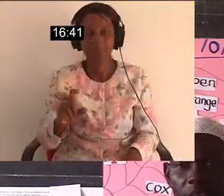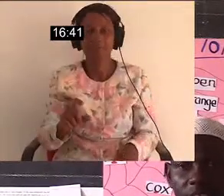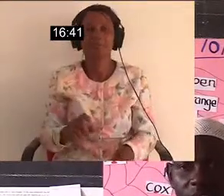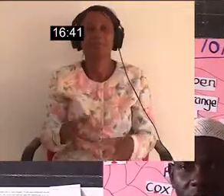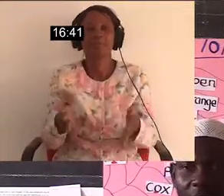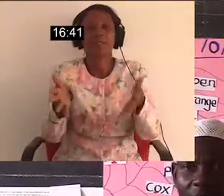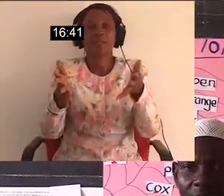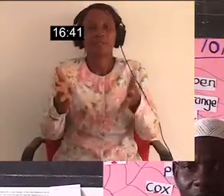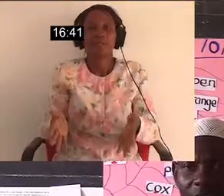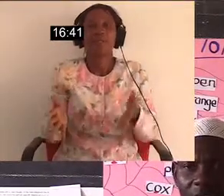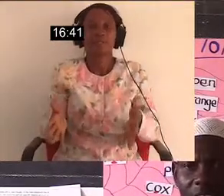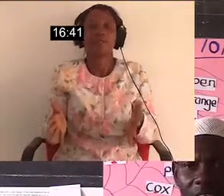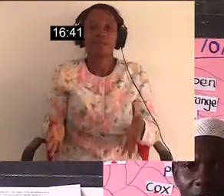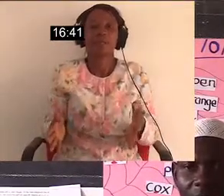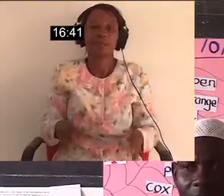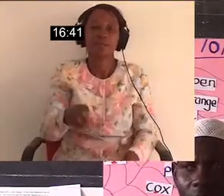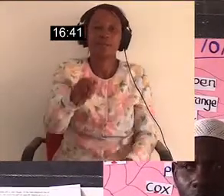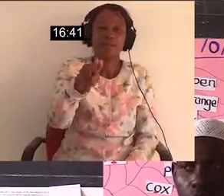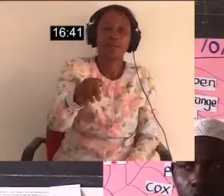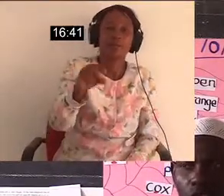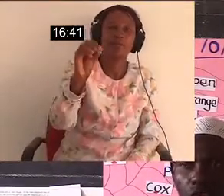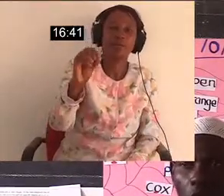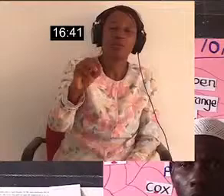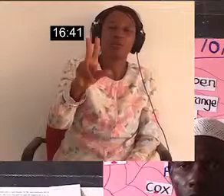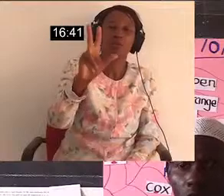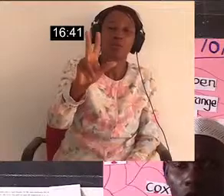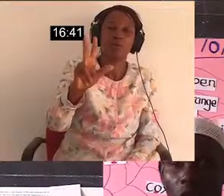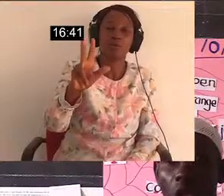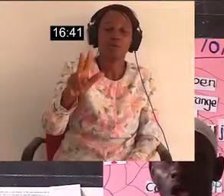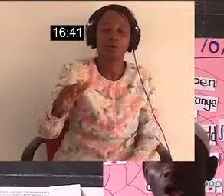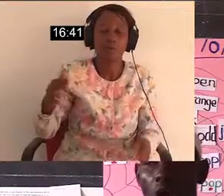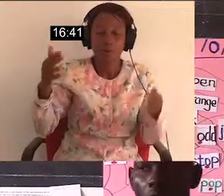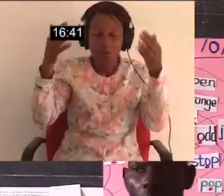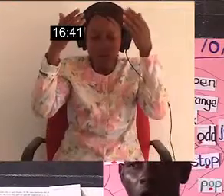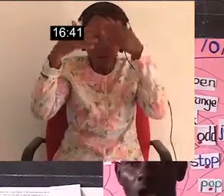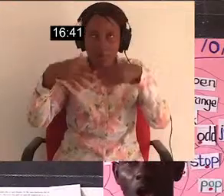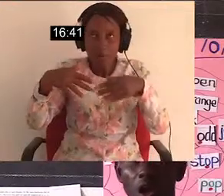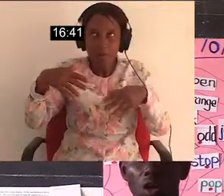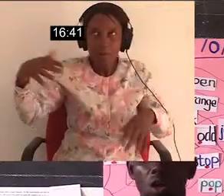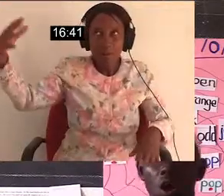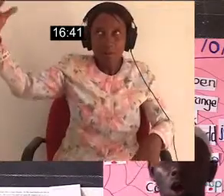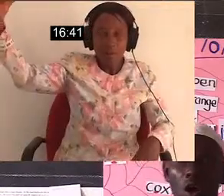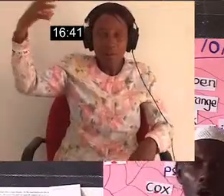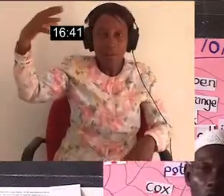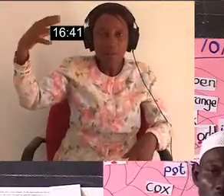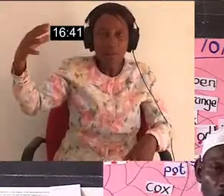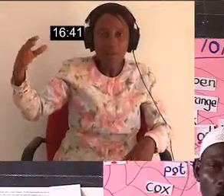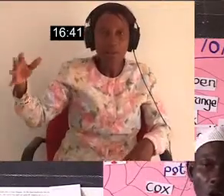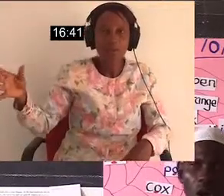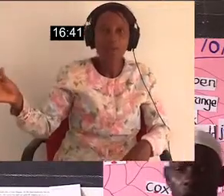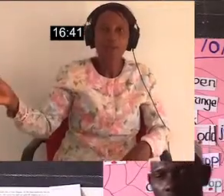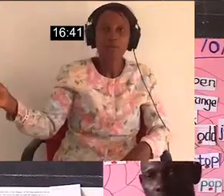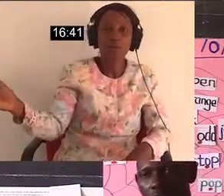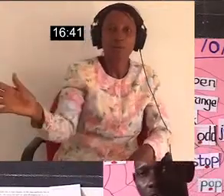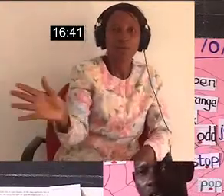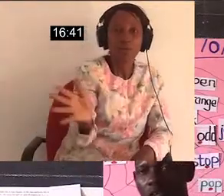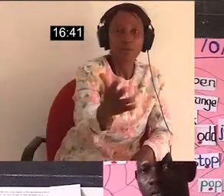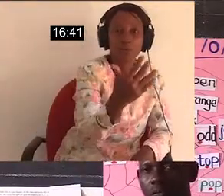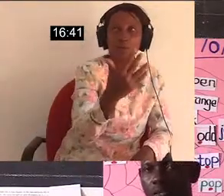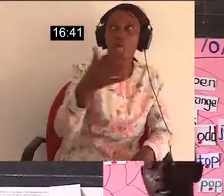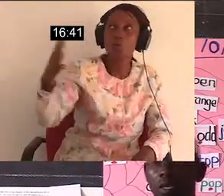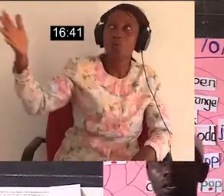Now is that the light goes on. O, O, O, O, O.